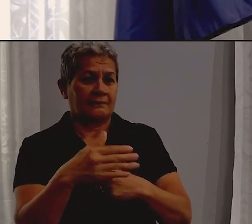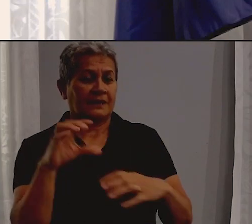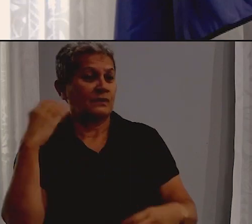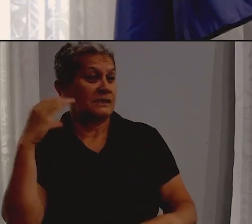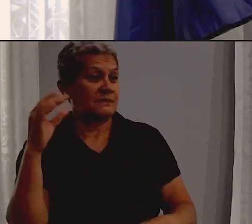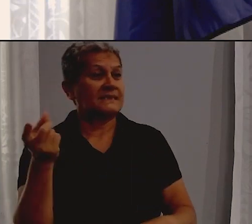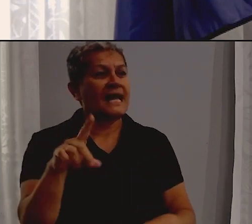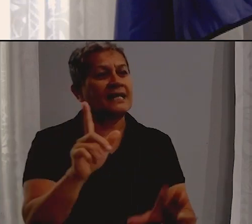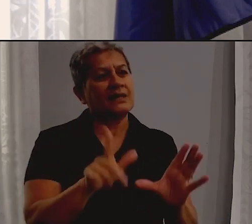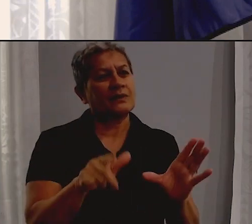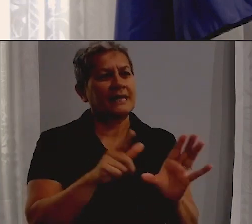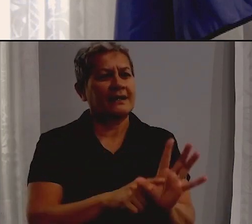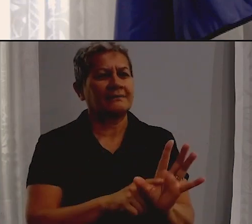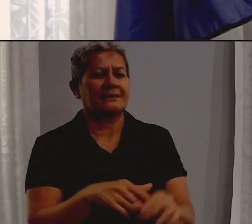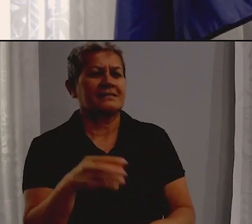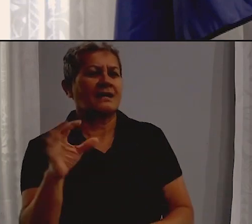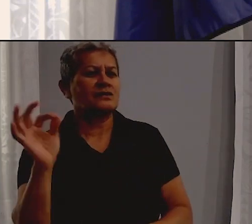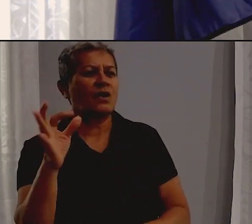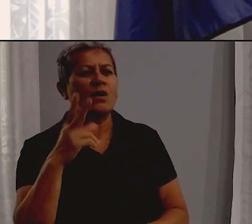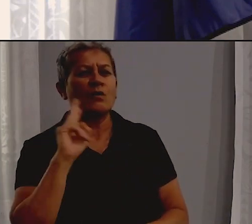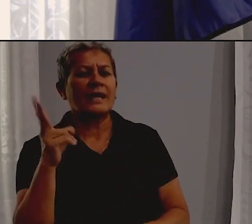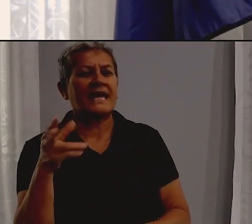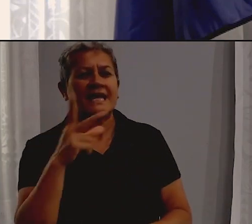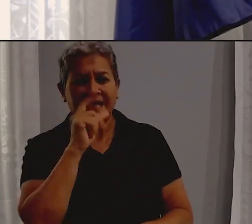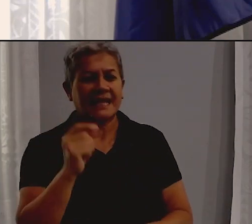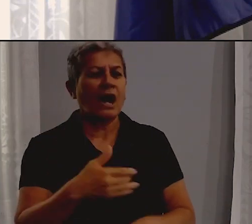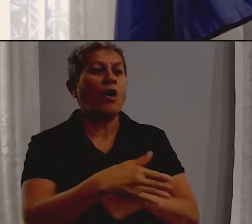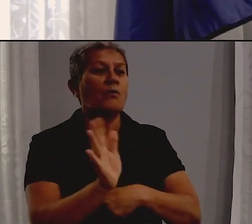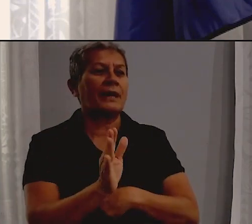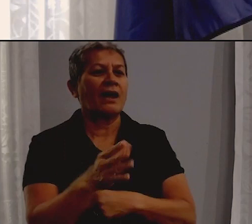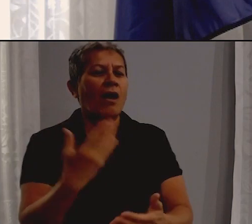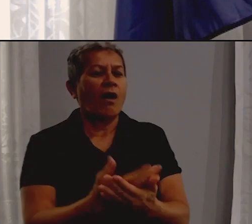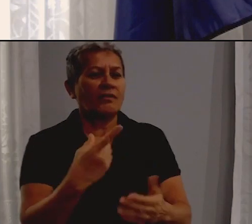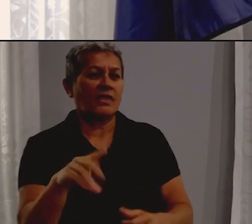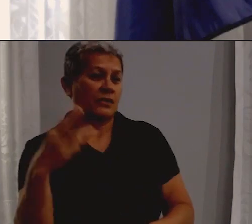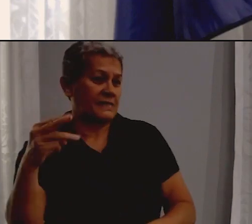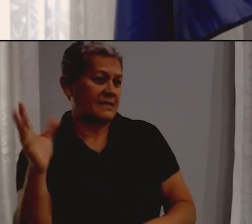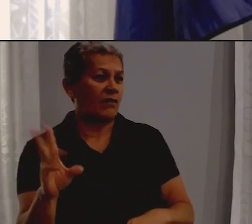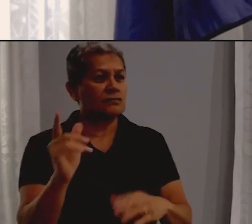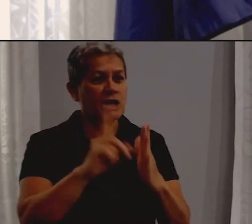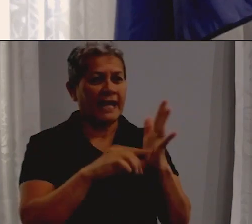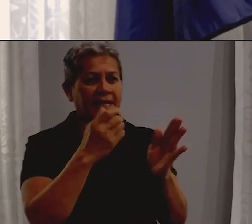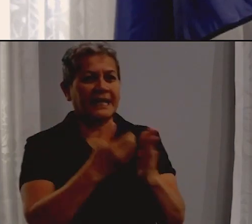the 13th of Jan. So enjoy your break while you can. Kia ora ana tātou e kia manuia.